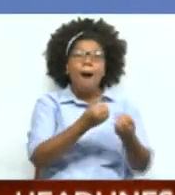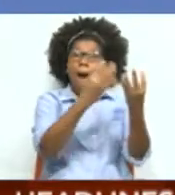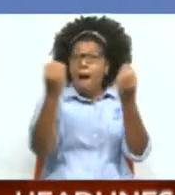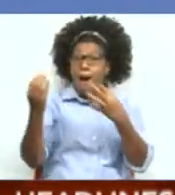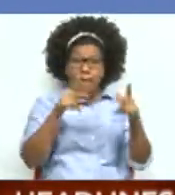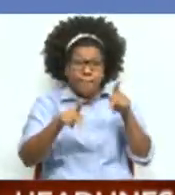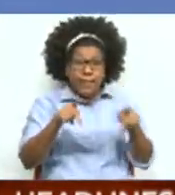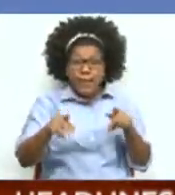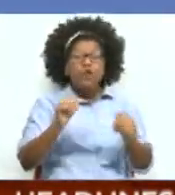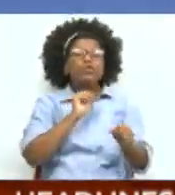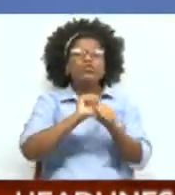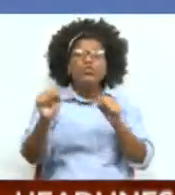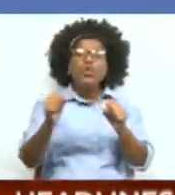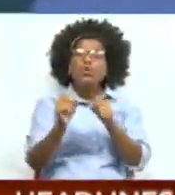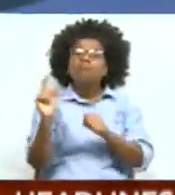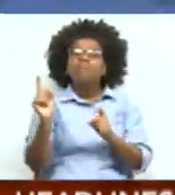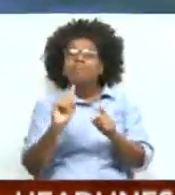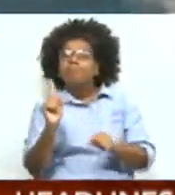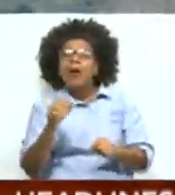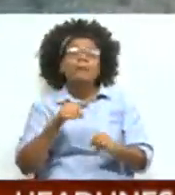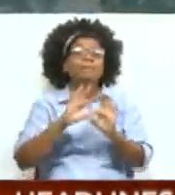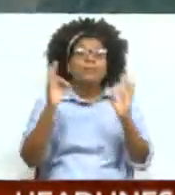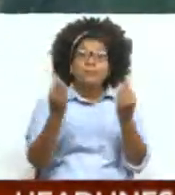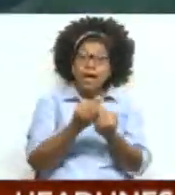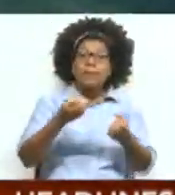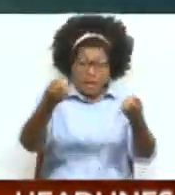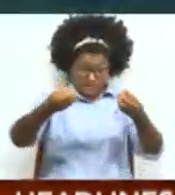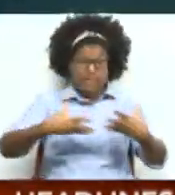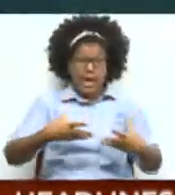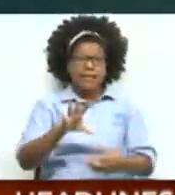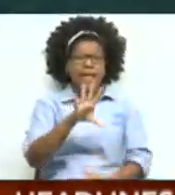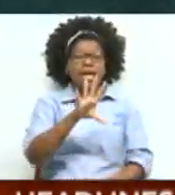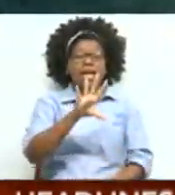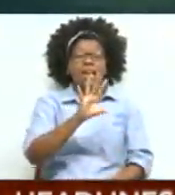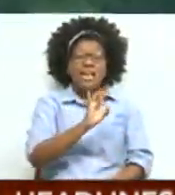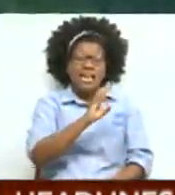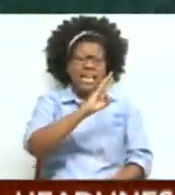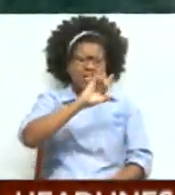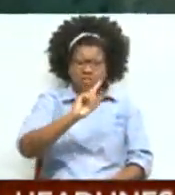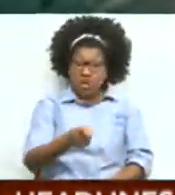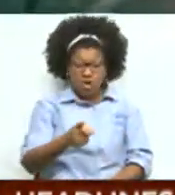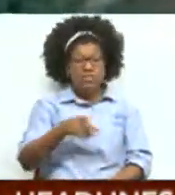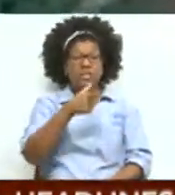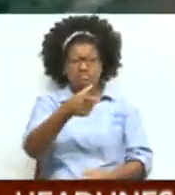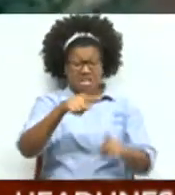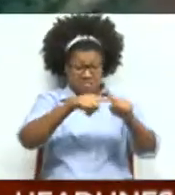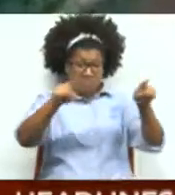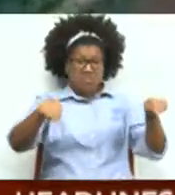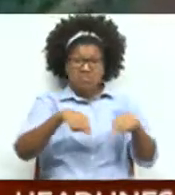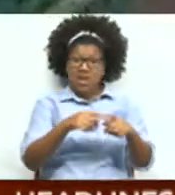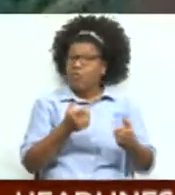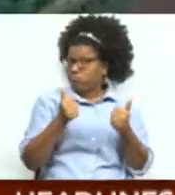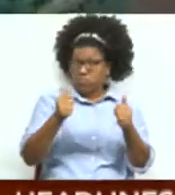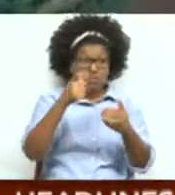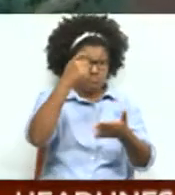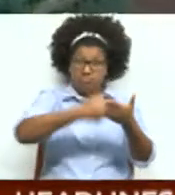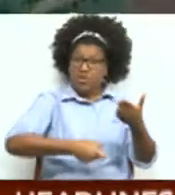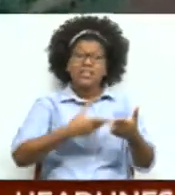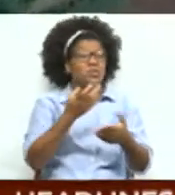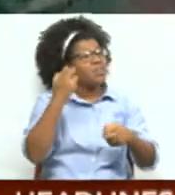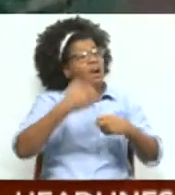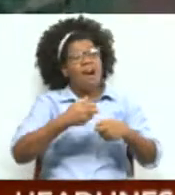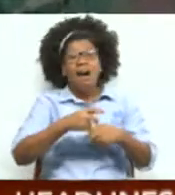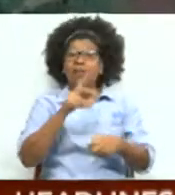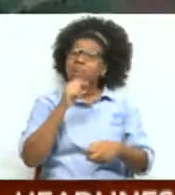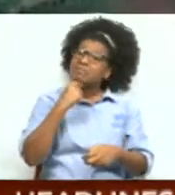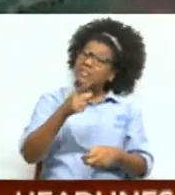offered 8,000 square feet of land in Santa Cruz, at a good price, it was hard to refuse. The proposed development is